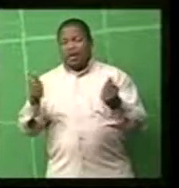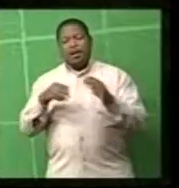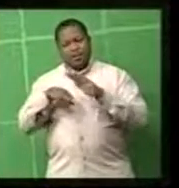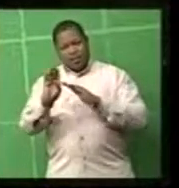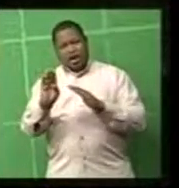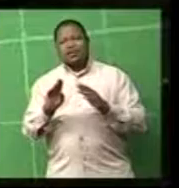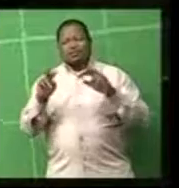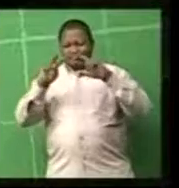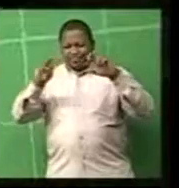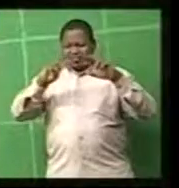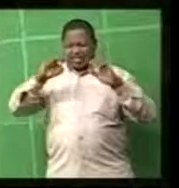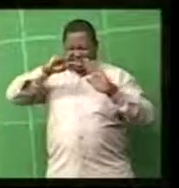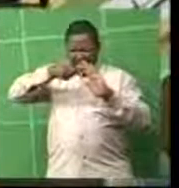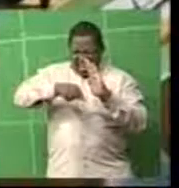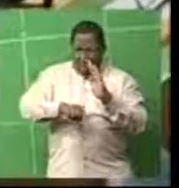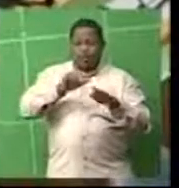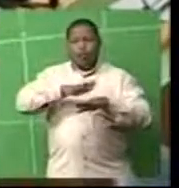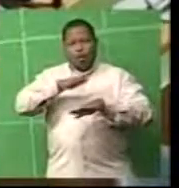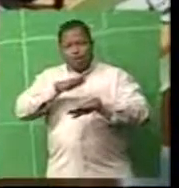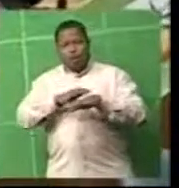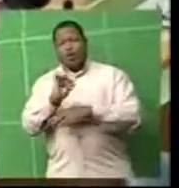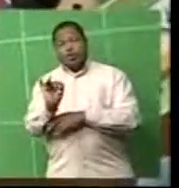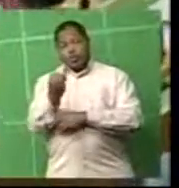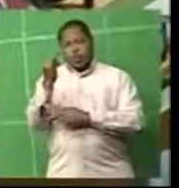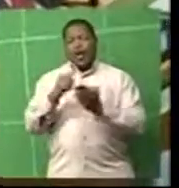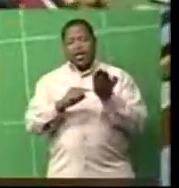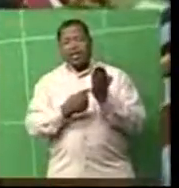kwa hiv